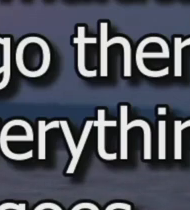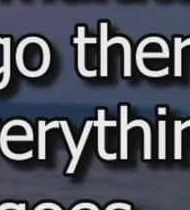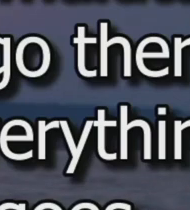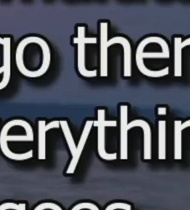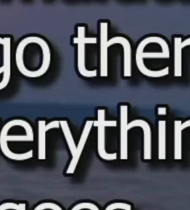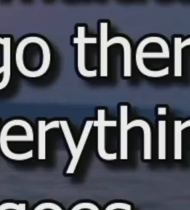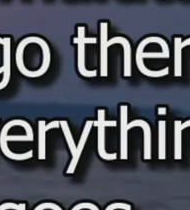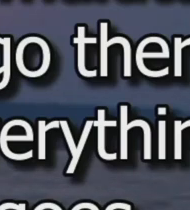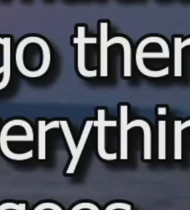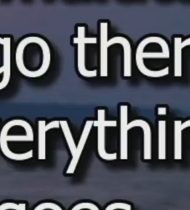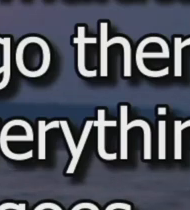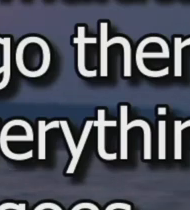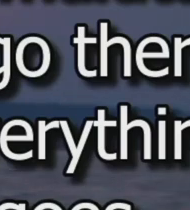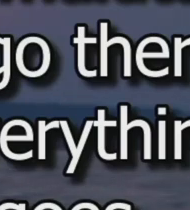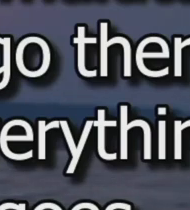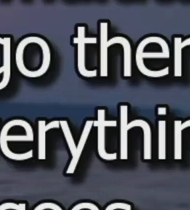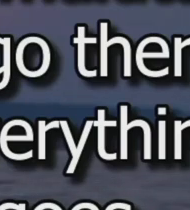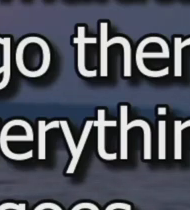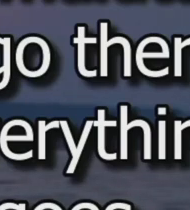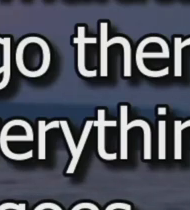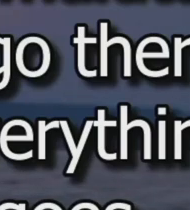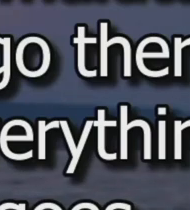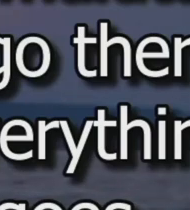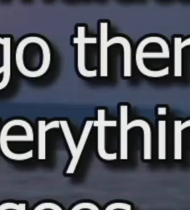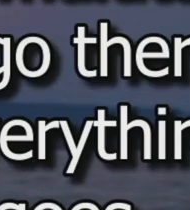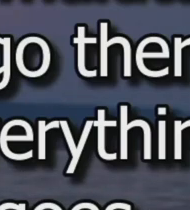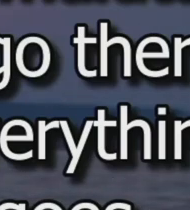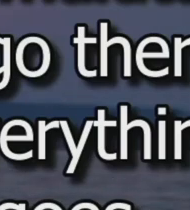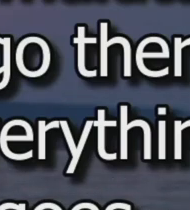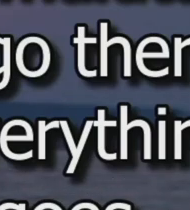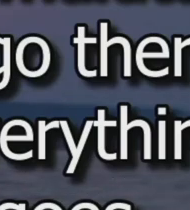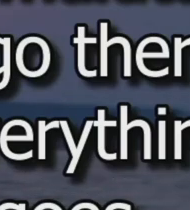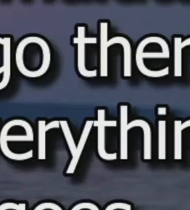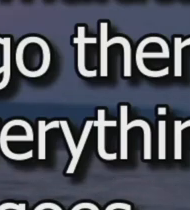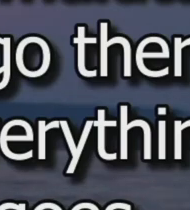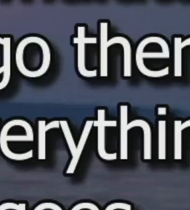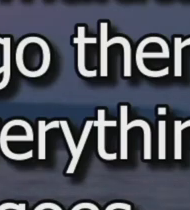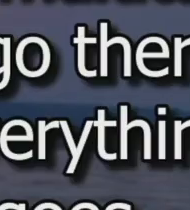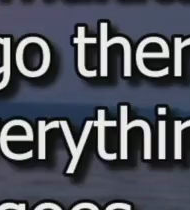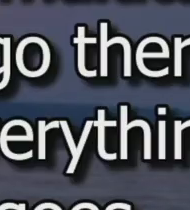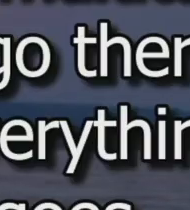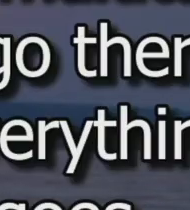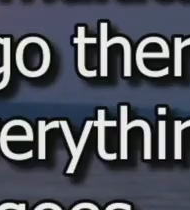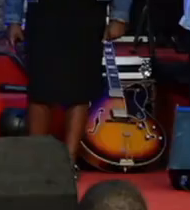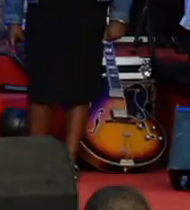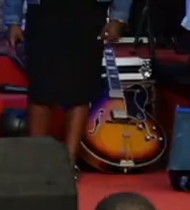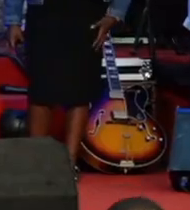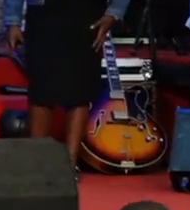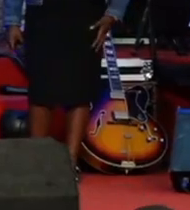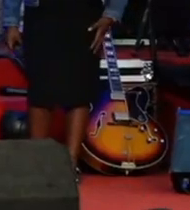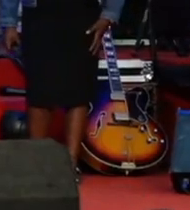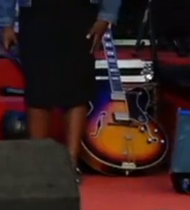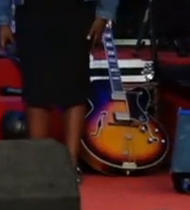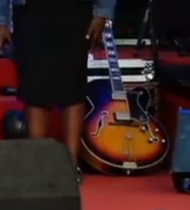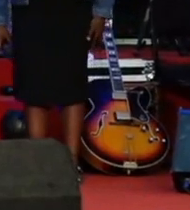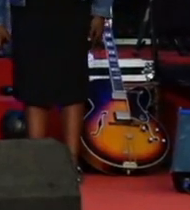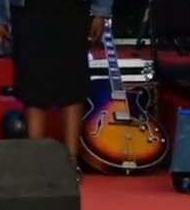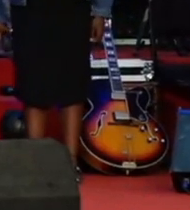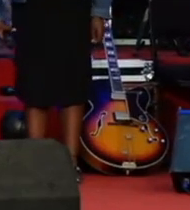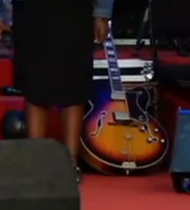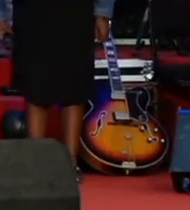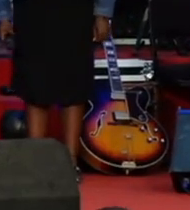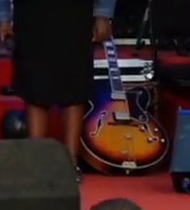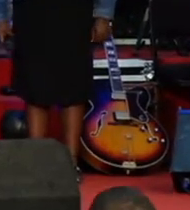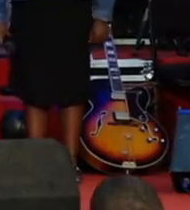everything will live. There is a river of God flowing in this sanctuary. Kuna mto wa Bwana ambao unabubujika katika hili